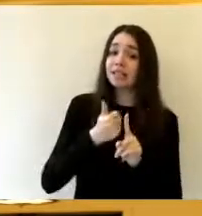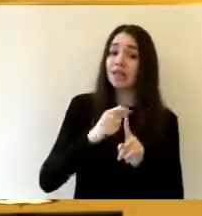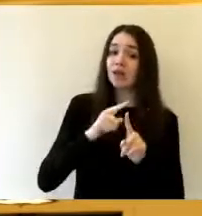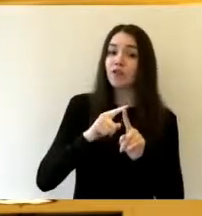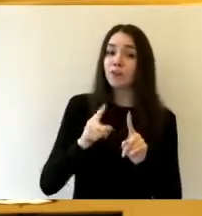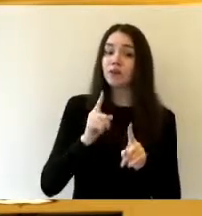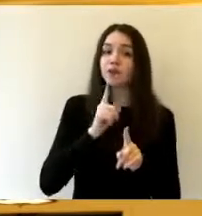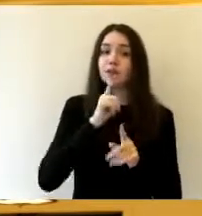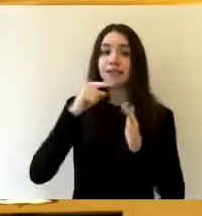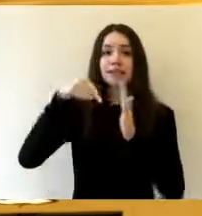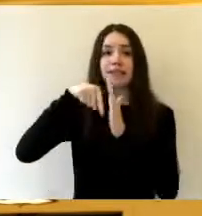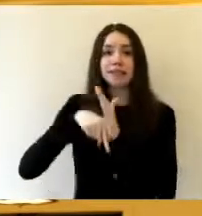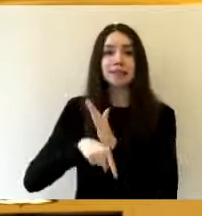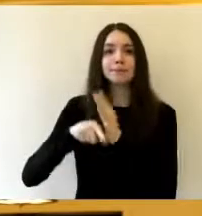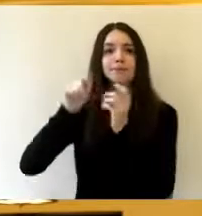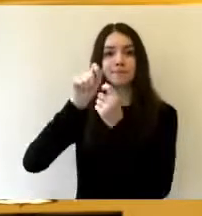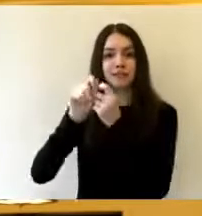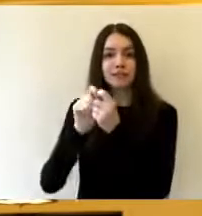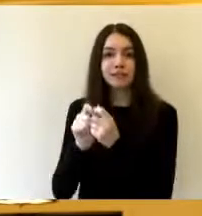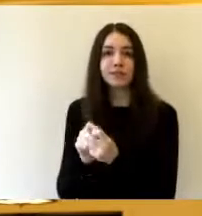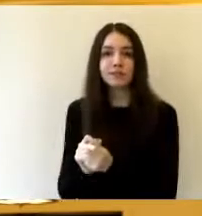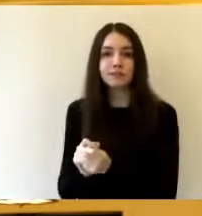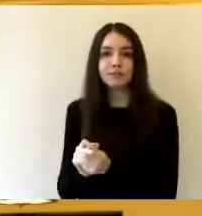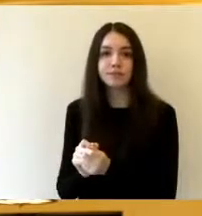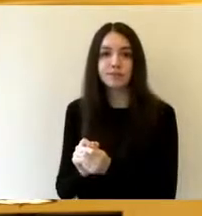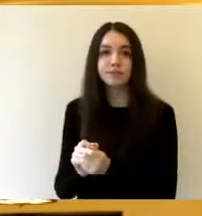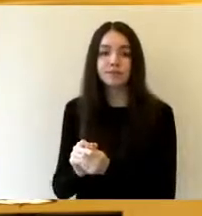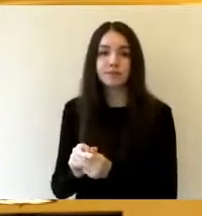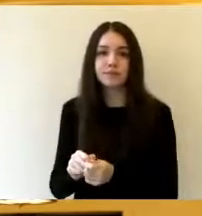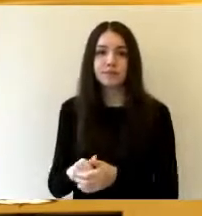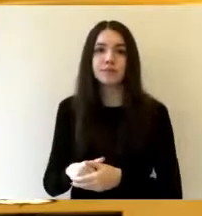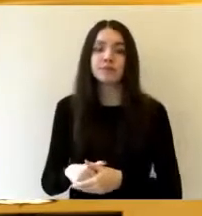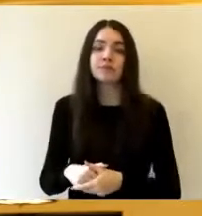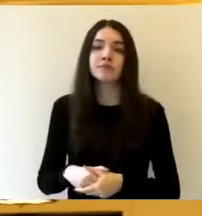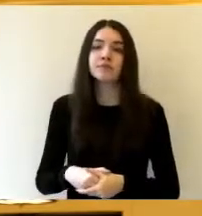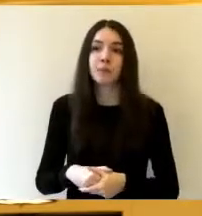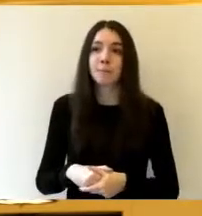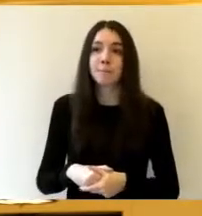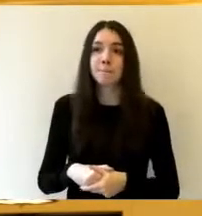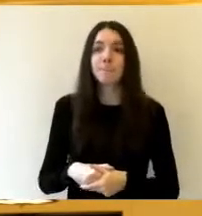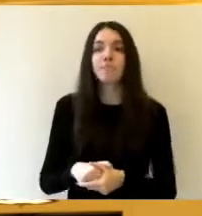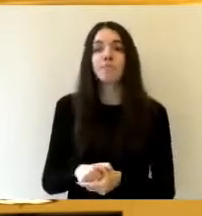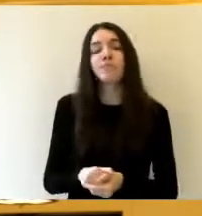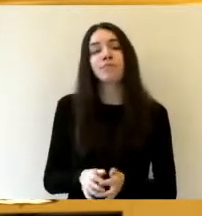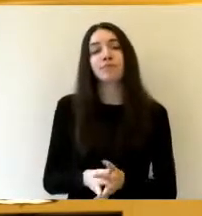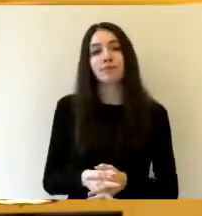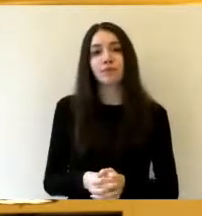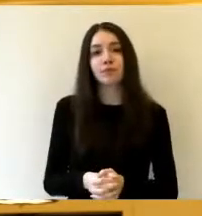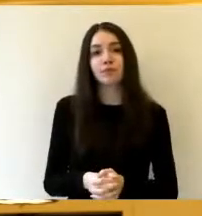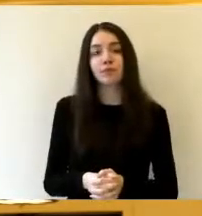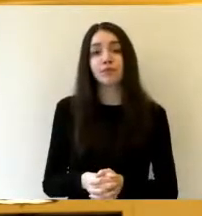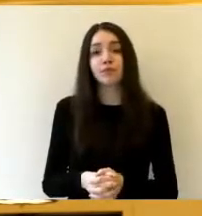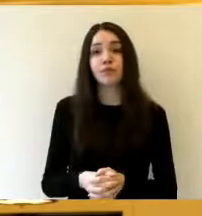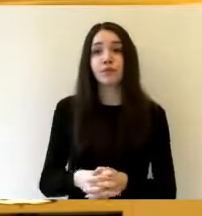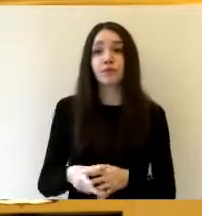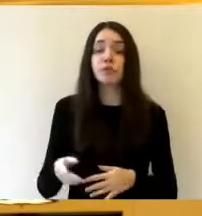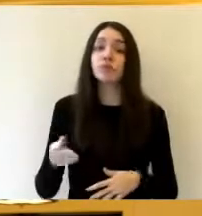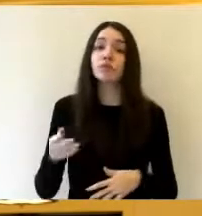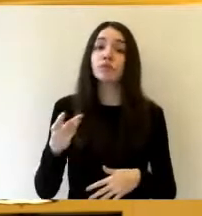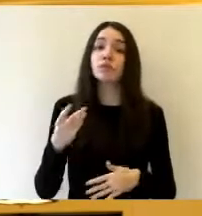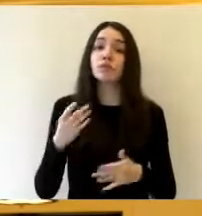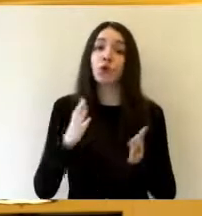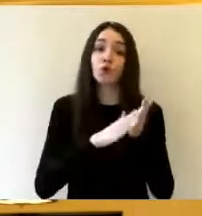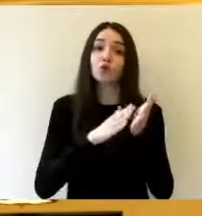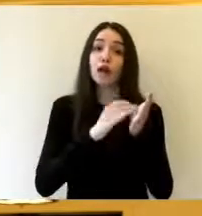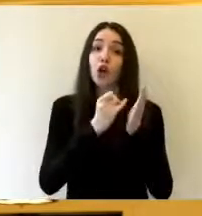a sound element that was the voices of, you know, kind of children overlaid at an exponential rate. Now, I should also credit an